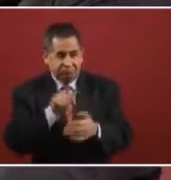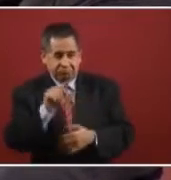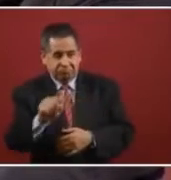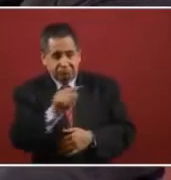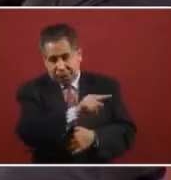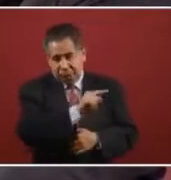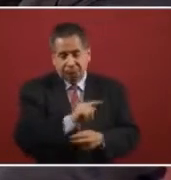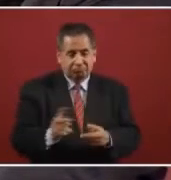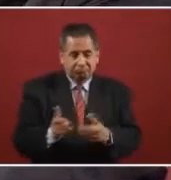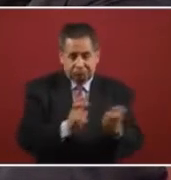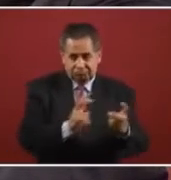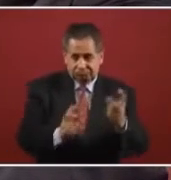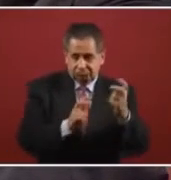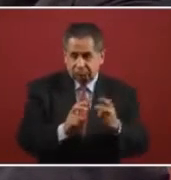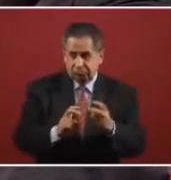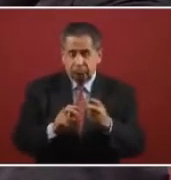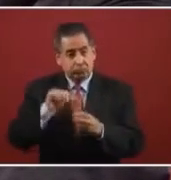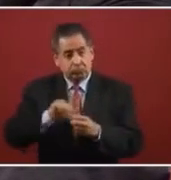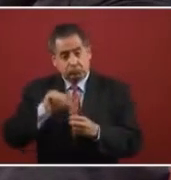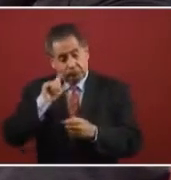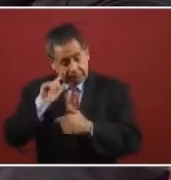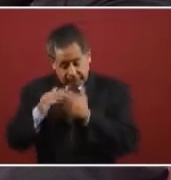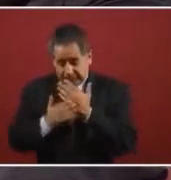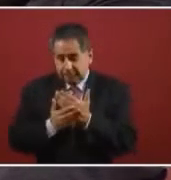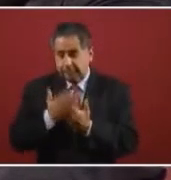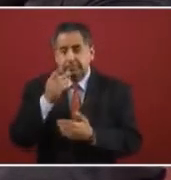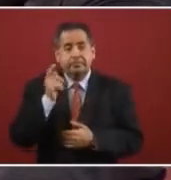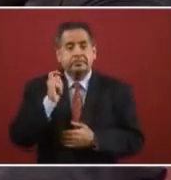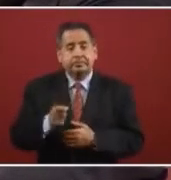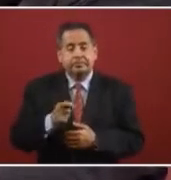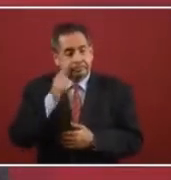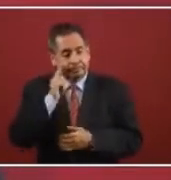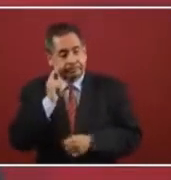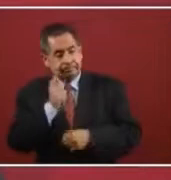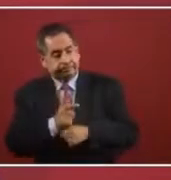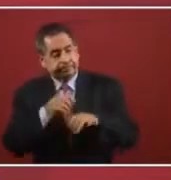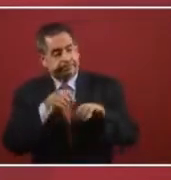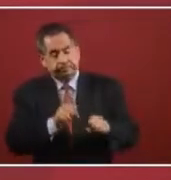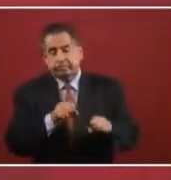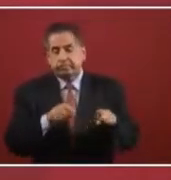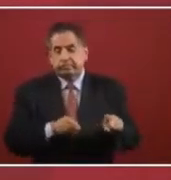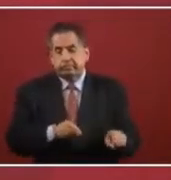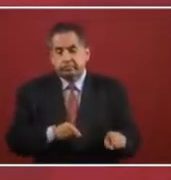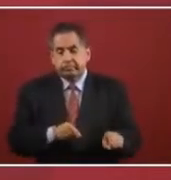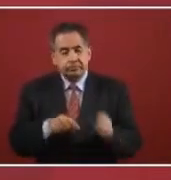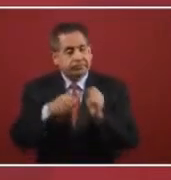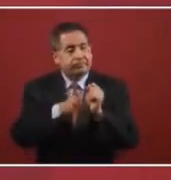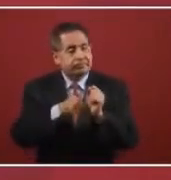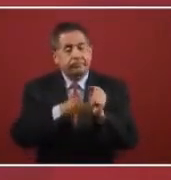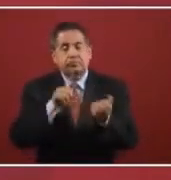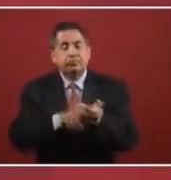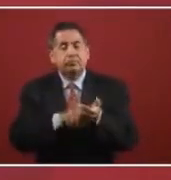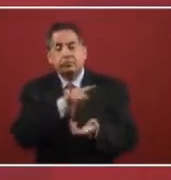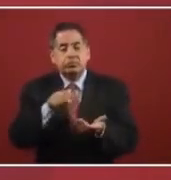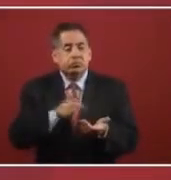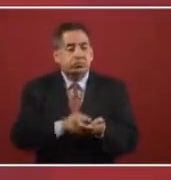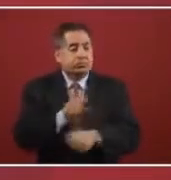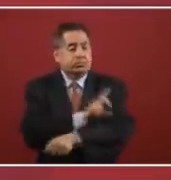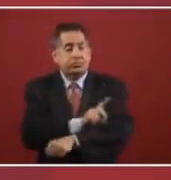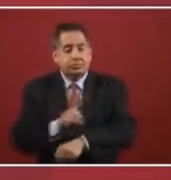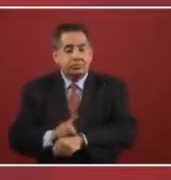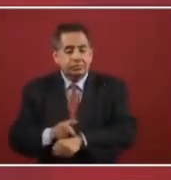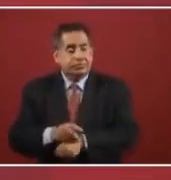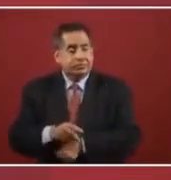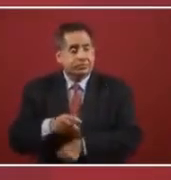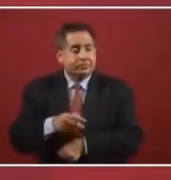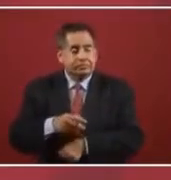know that in the morning they found a